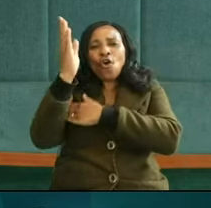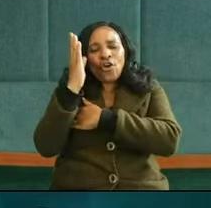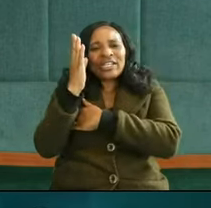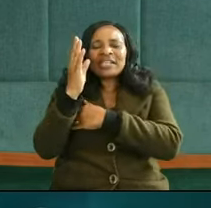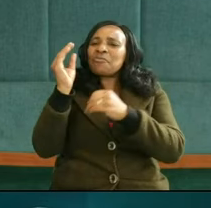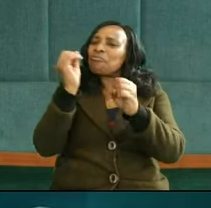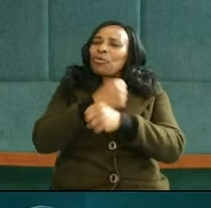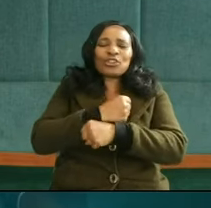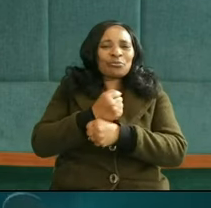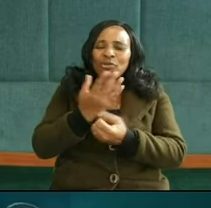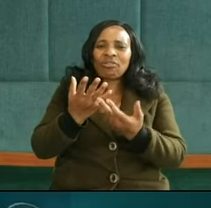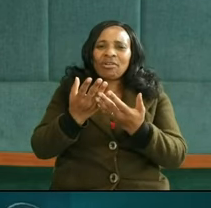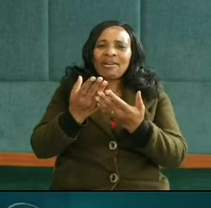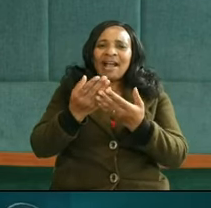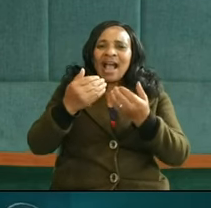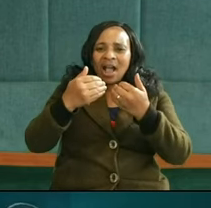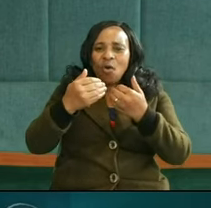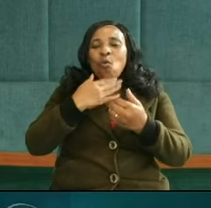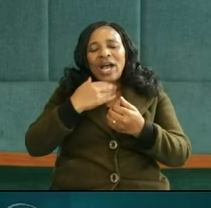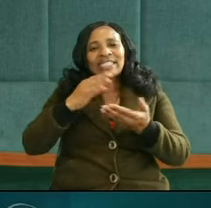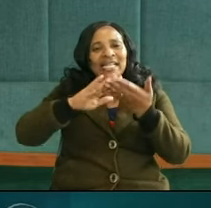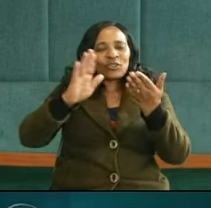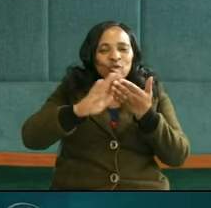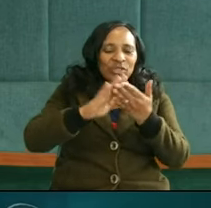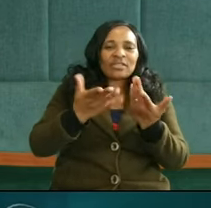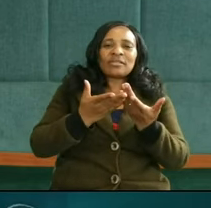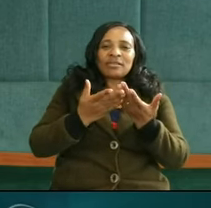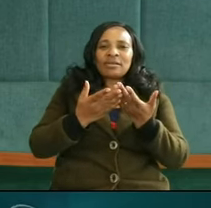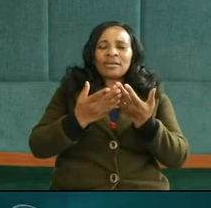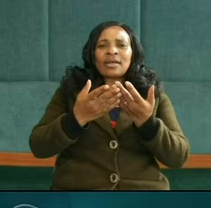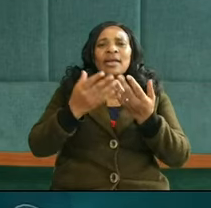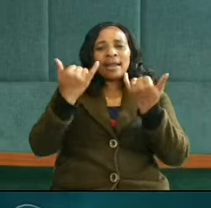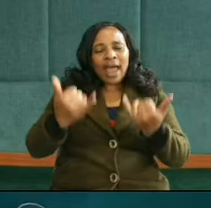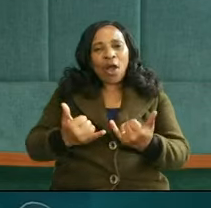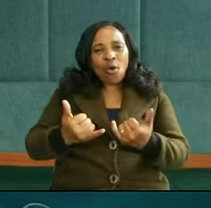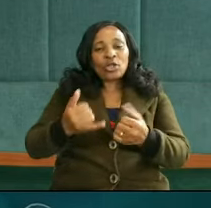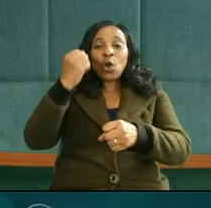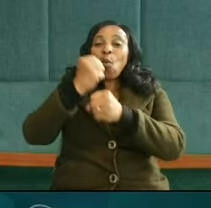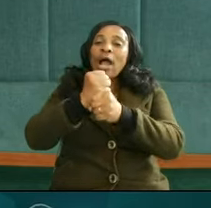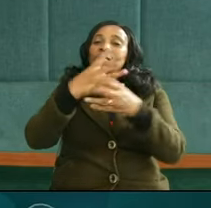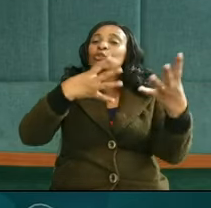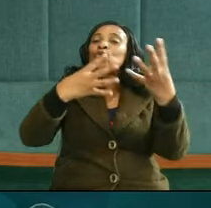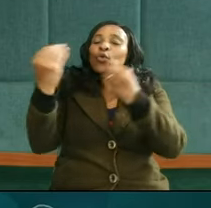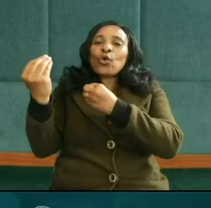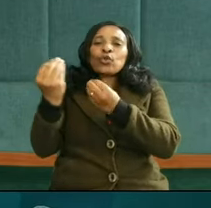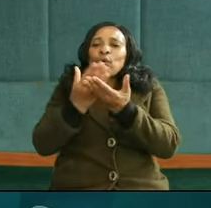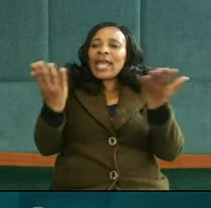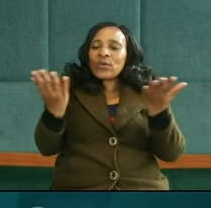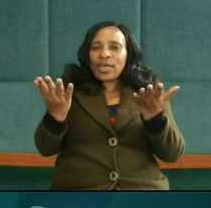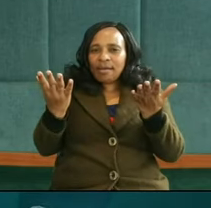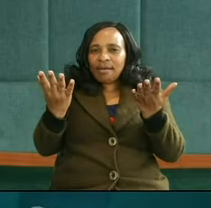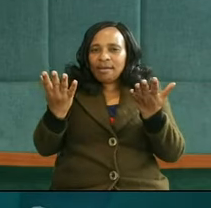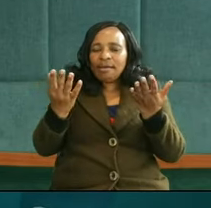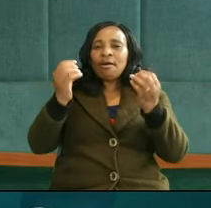exclusivity as far as matters mission is concerned. And mission is to go to everyone. And so he encourages